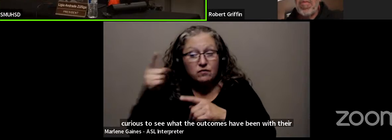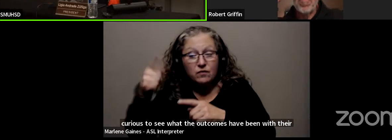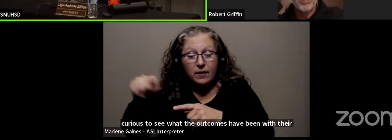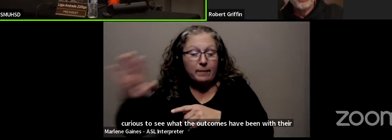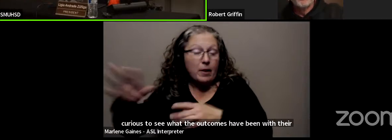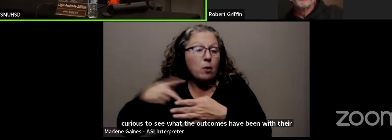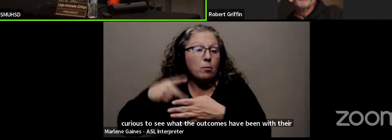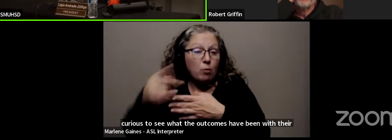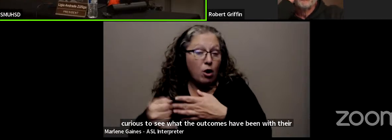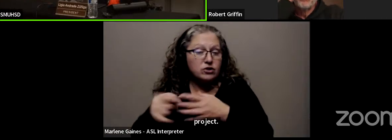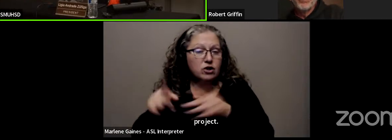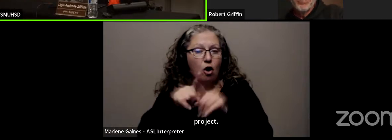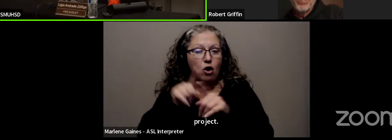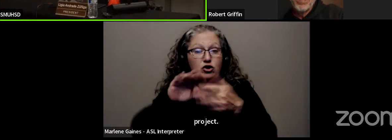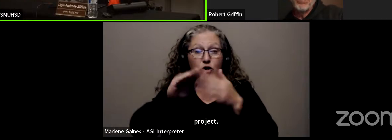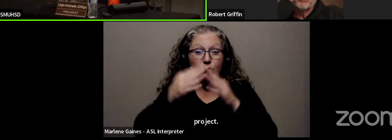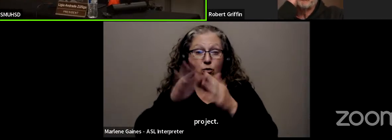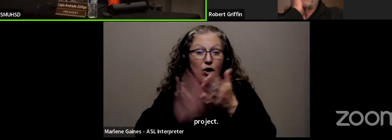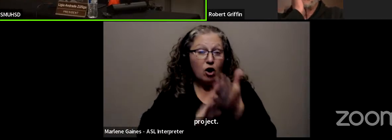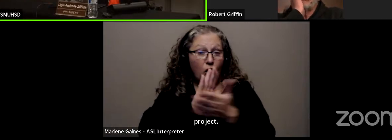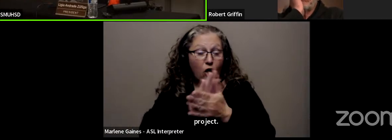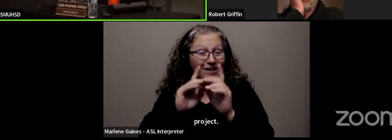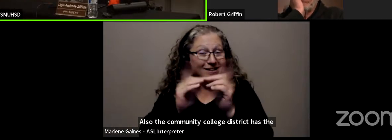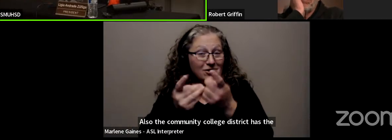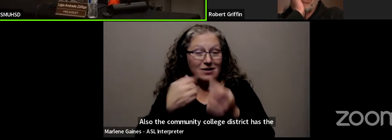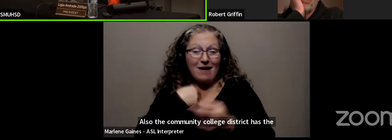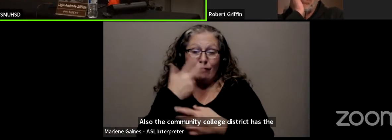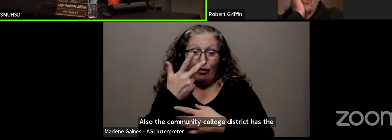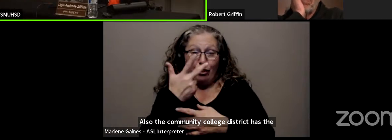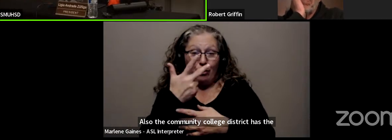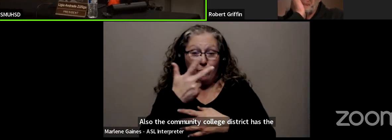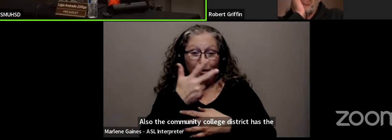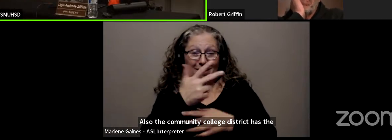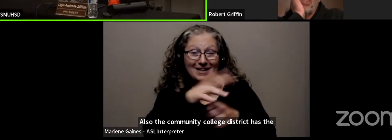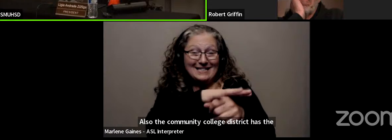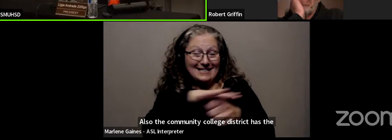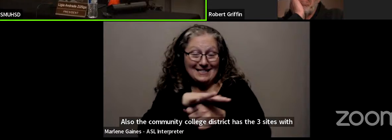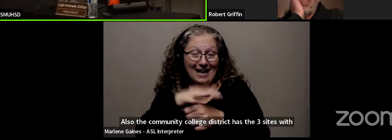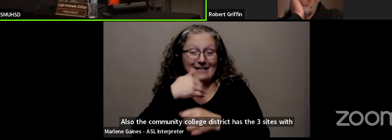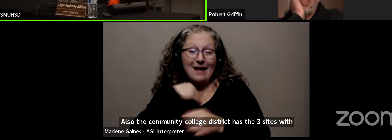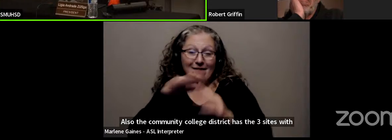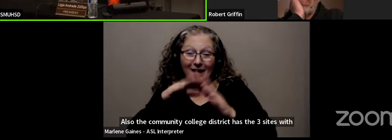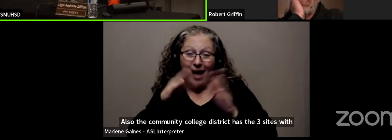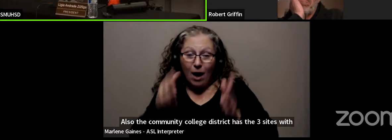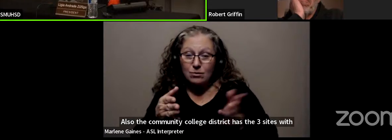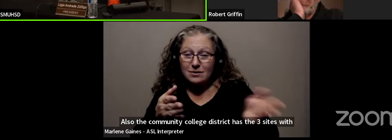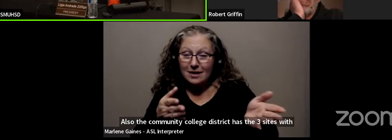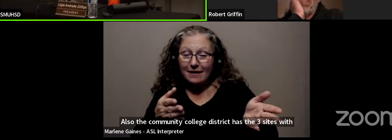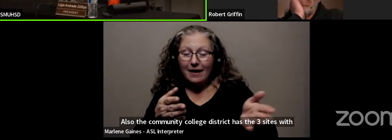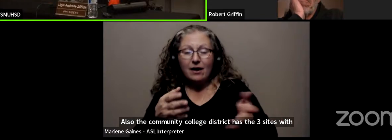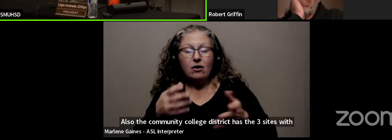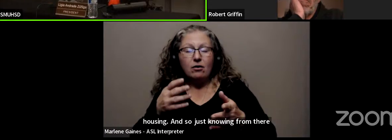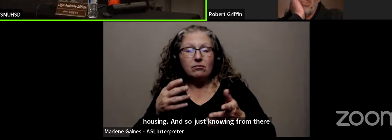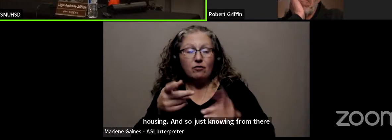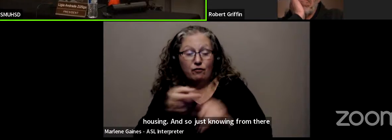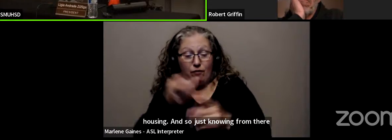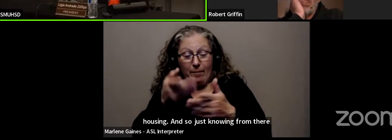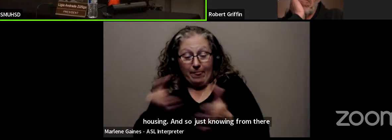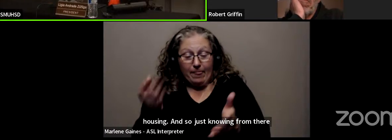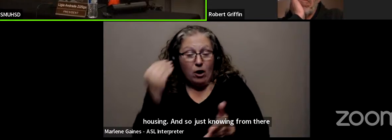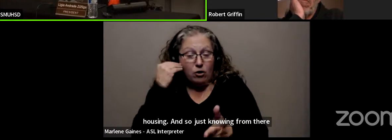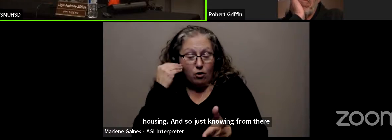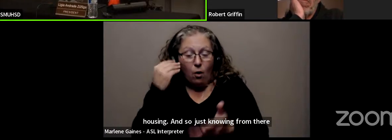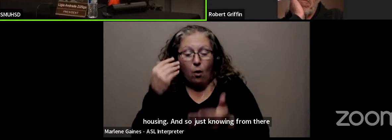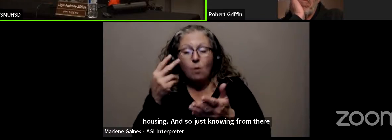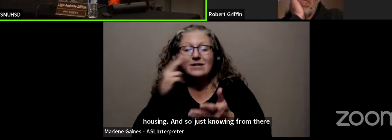the community college district has the 3 sites with housing. And so just knowing from there and seeing how